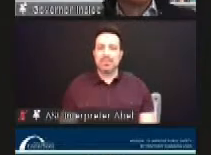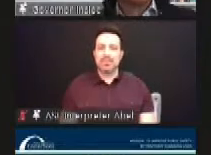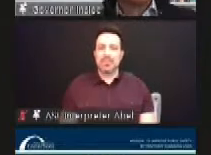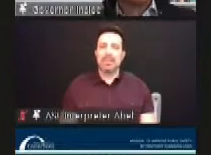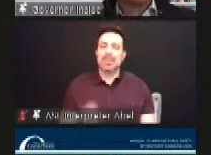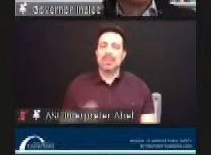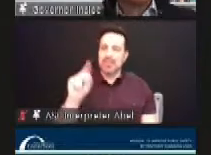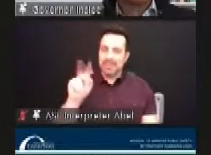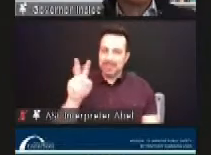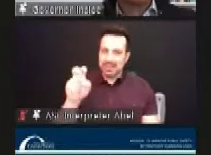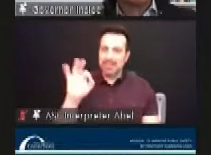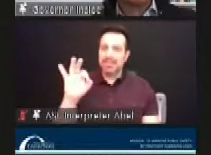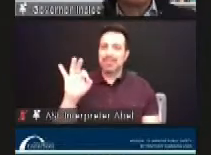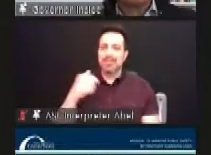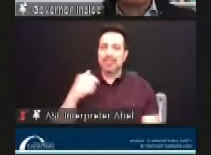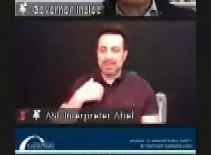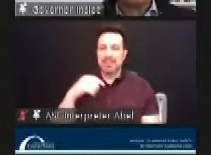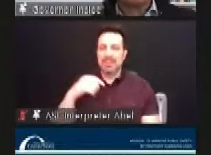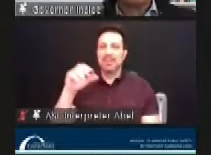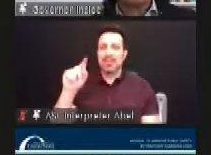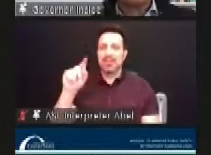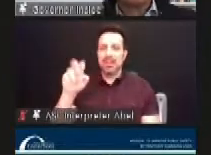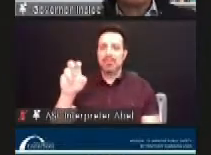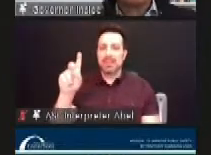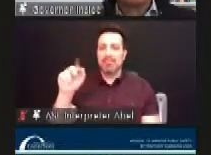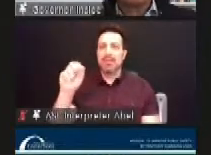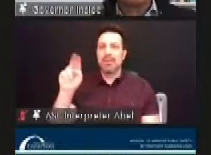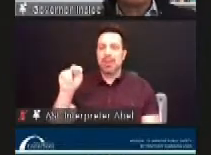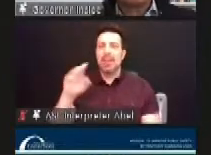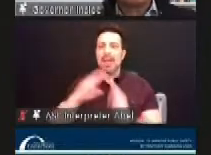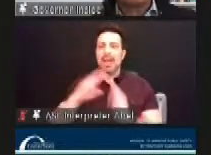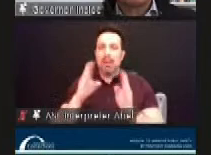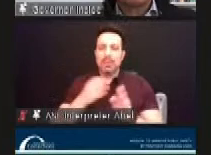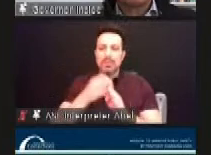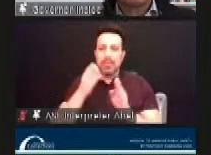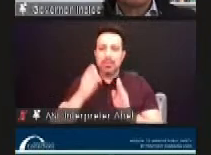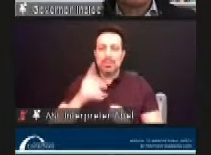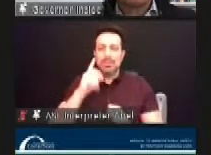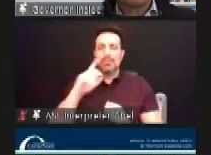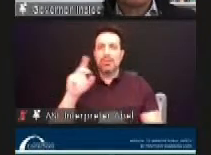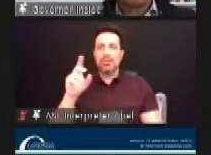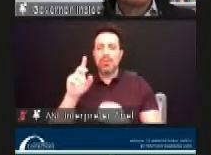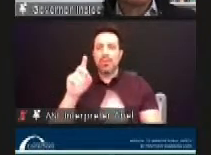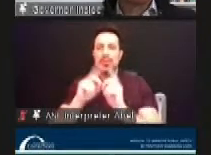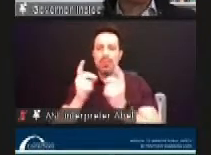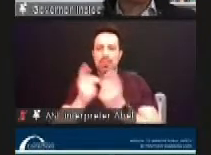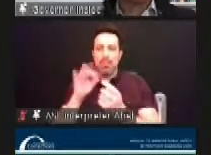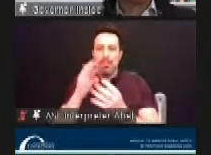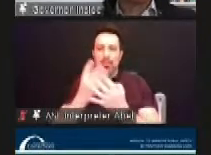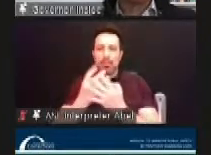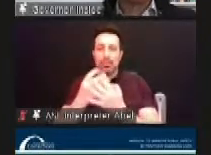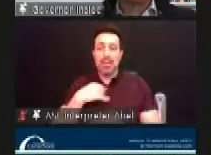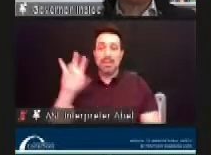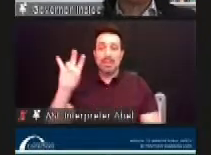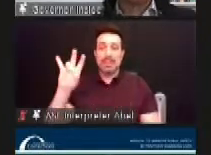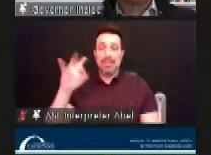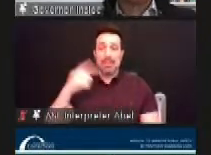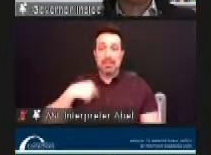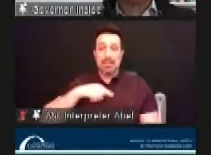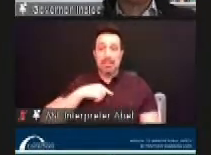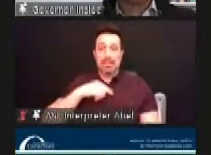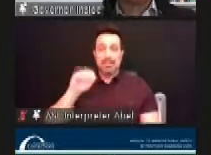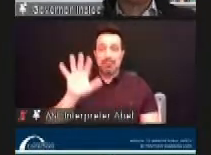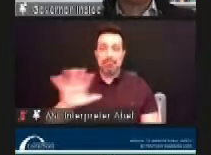There we go. I'm Steve Dalton, a regional housing specialist with the Department of Corrections. There are 7 around the state who work in the